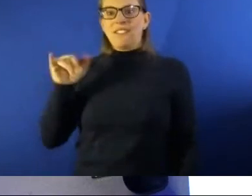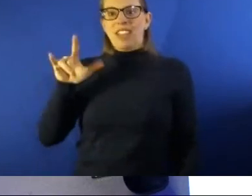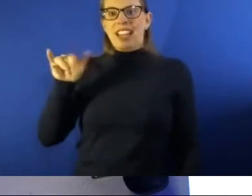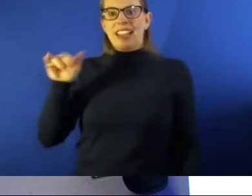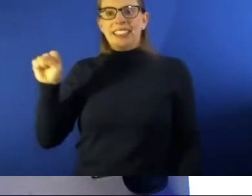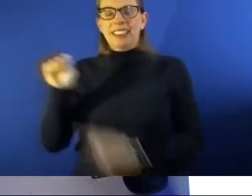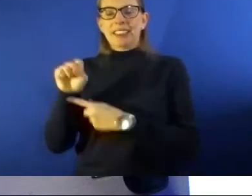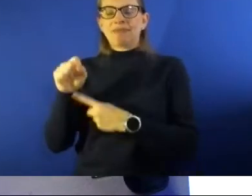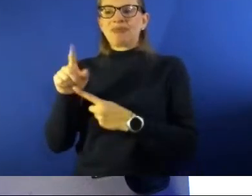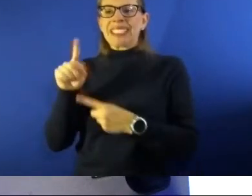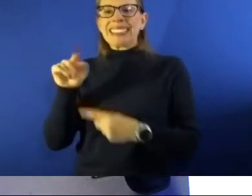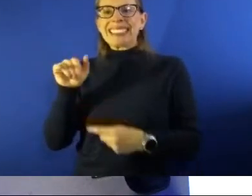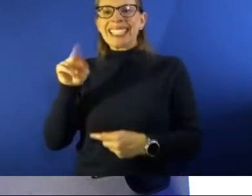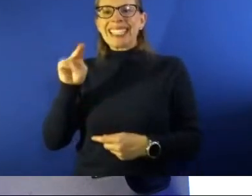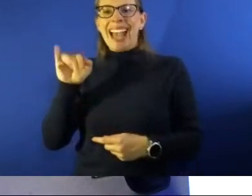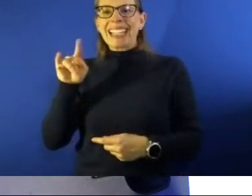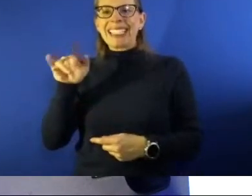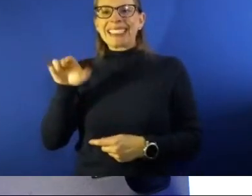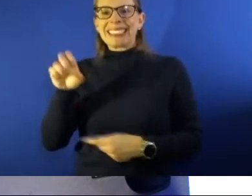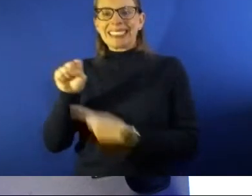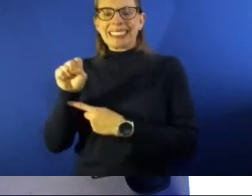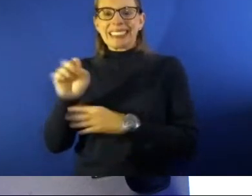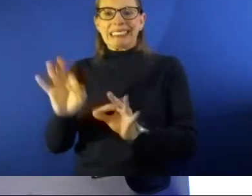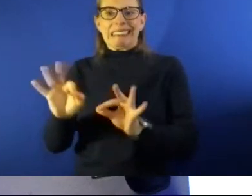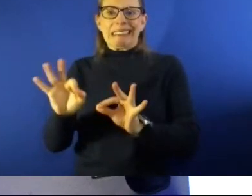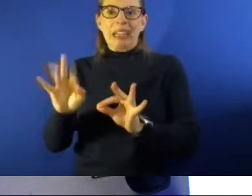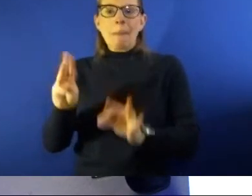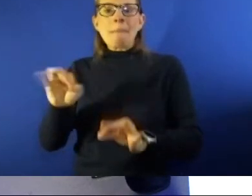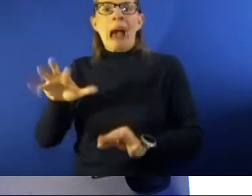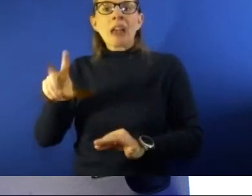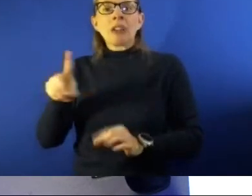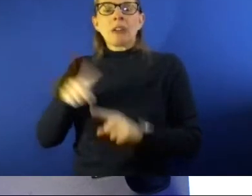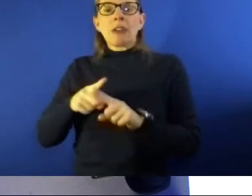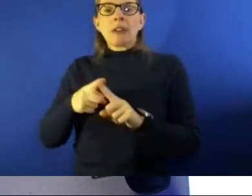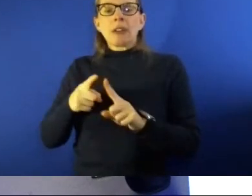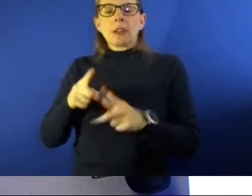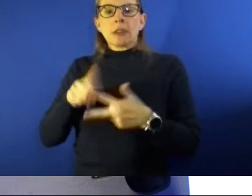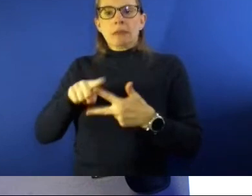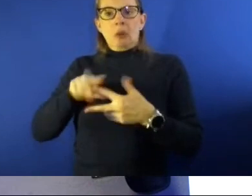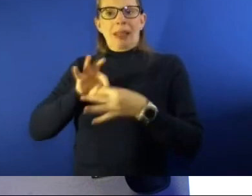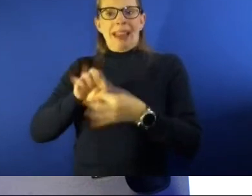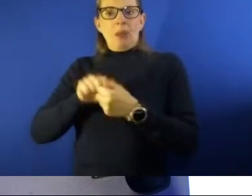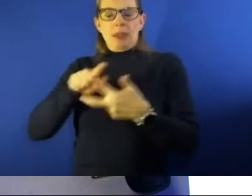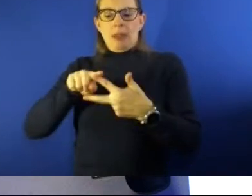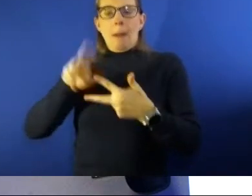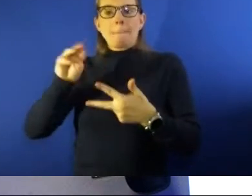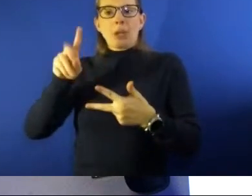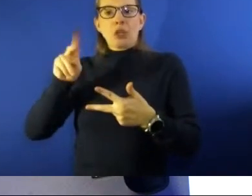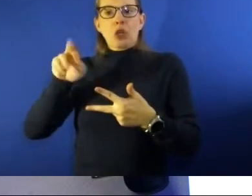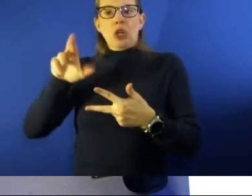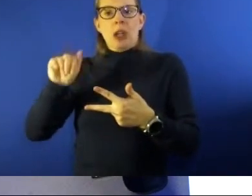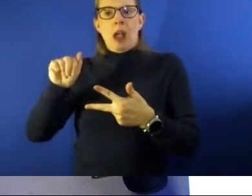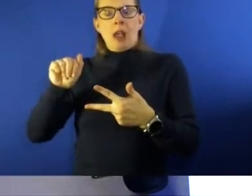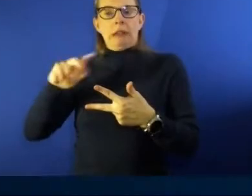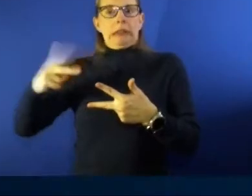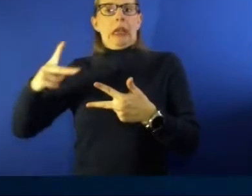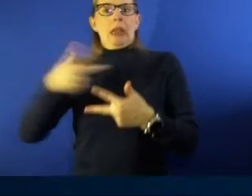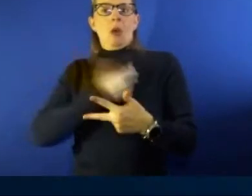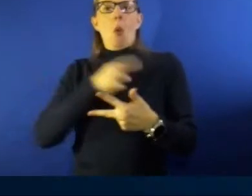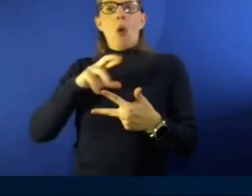tinnitus, which seems to be related to the Moderna vaccine second shot. I'm wondering if I should take the Moderna booster or the